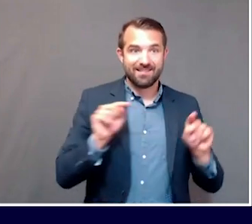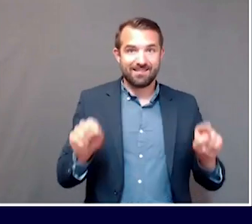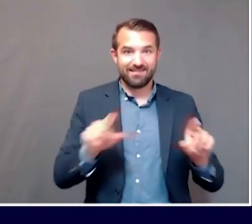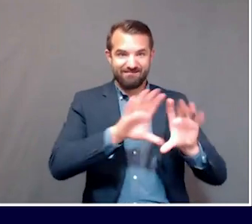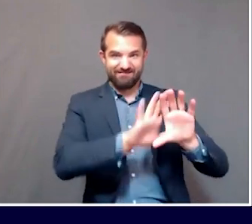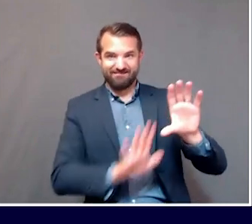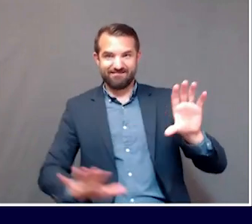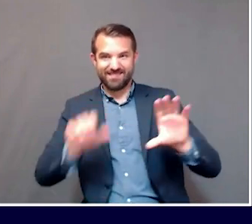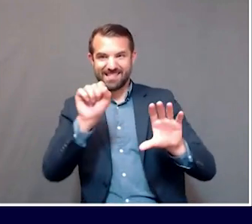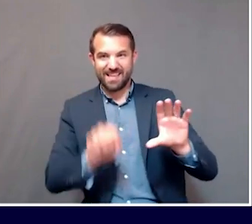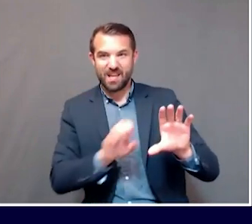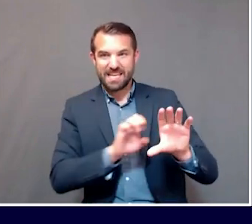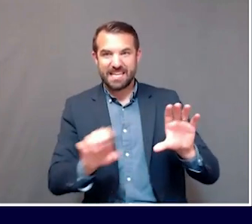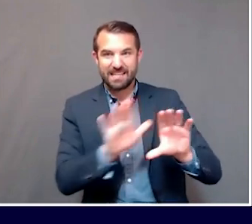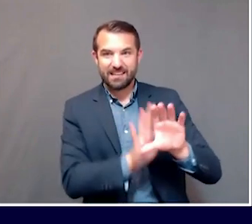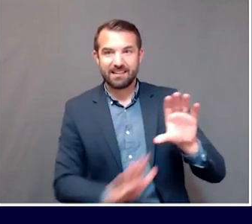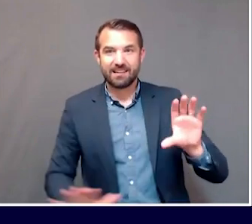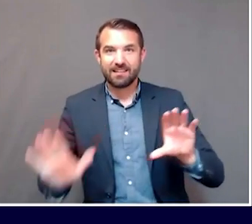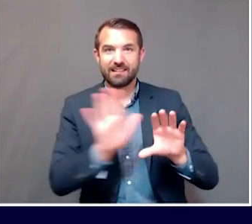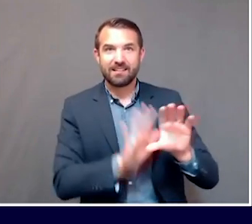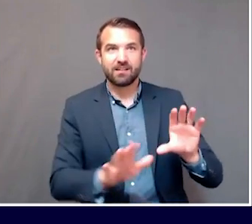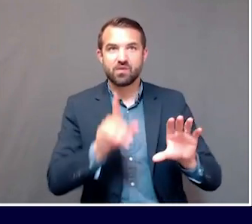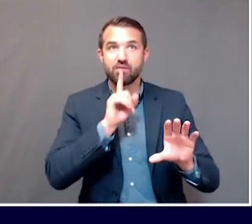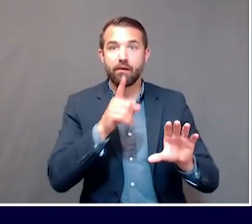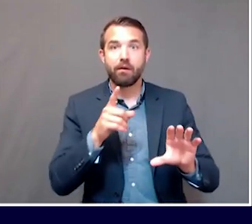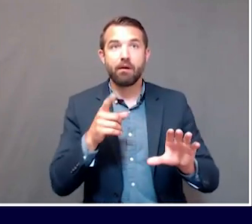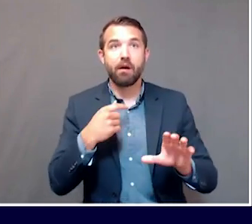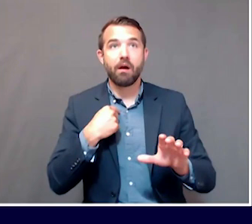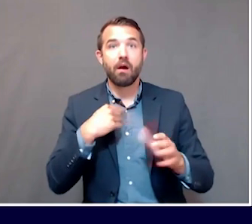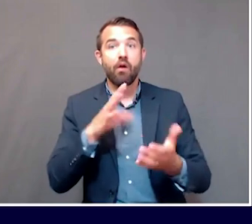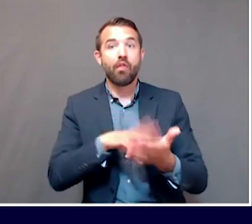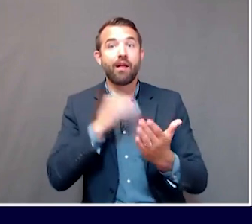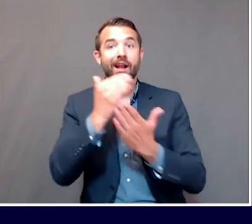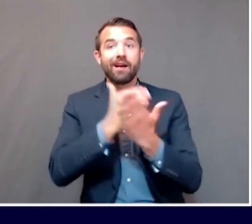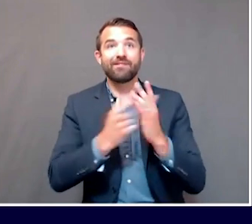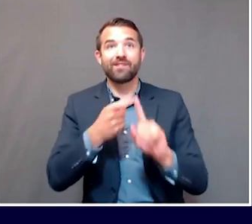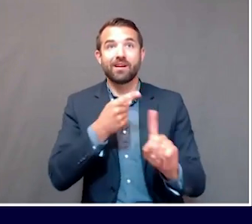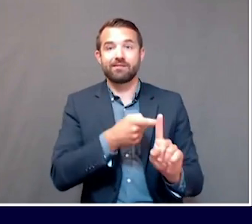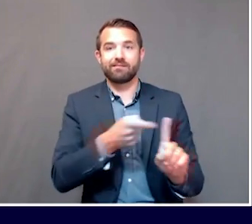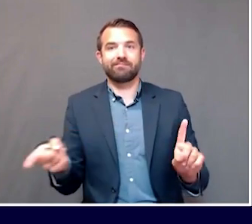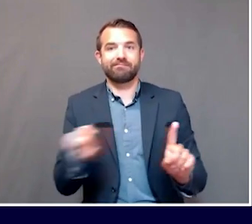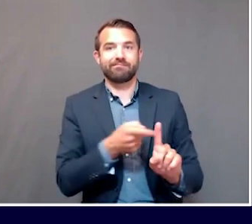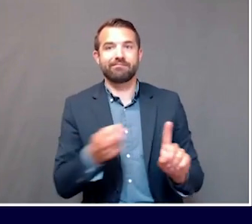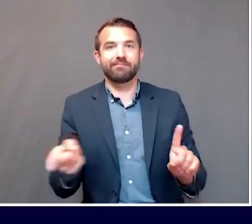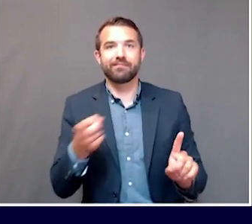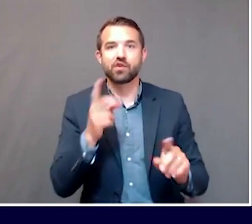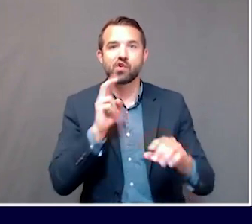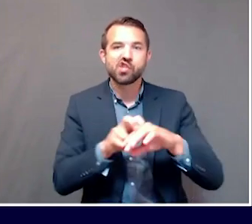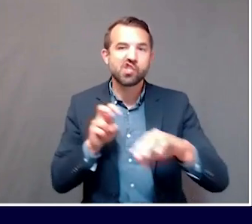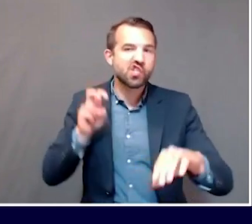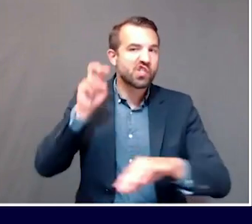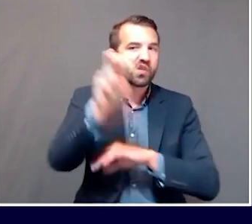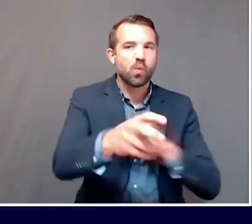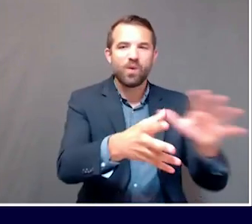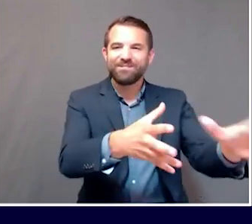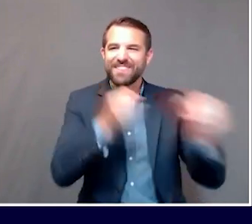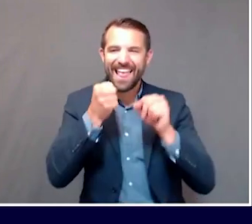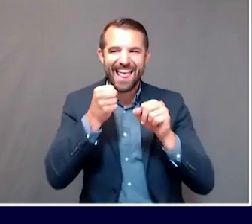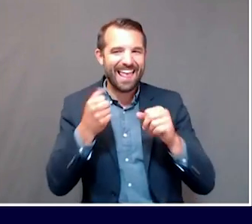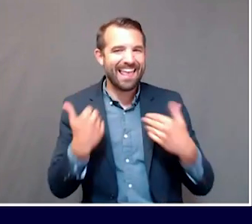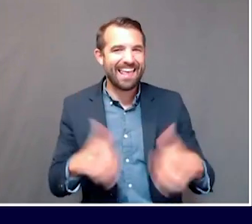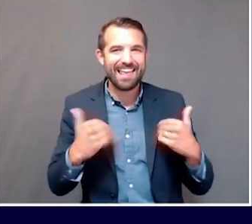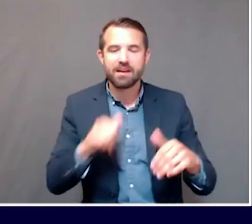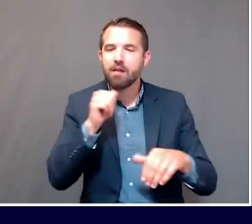I think that's one reason why our moves to limit indoor bar service, to move more slowly with respect to